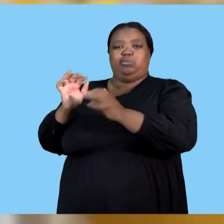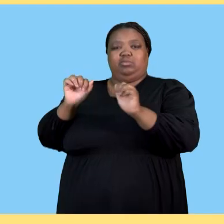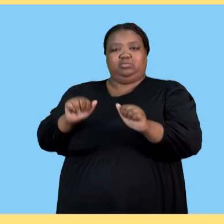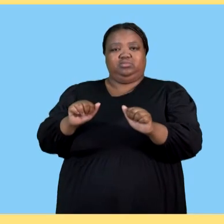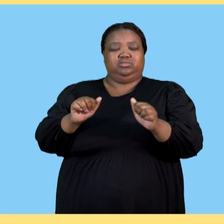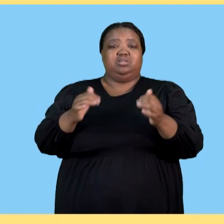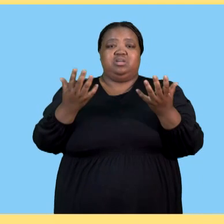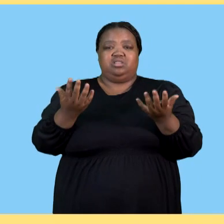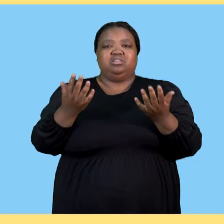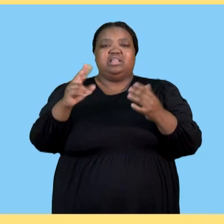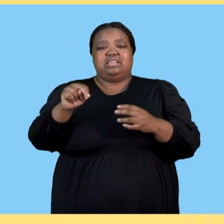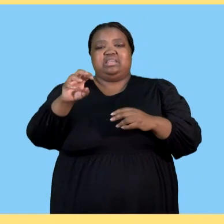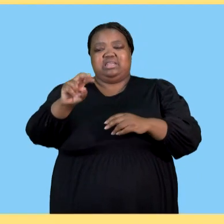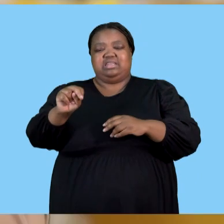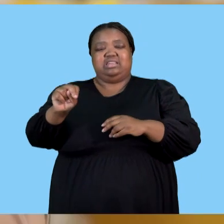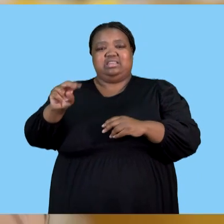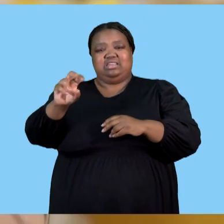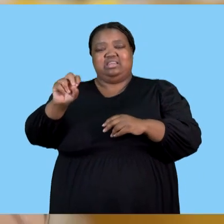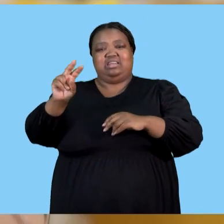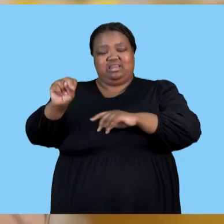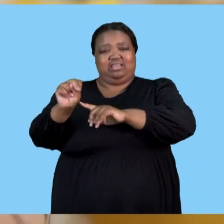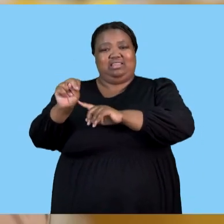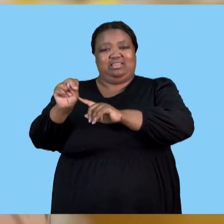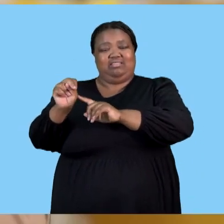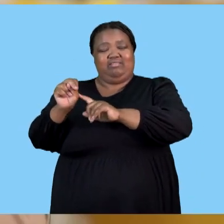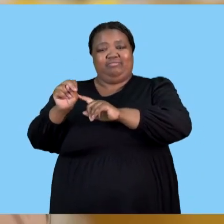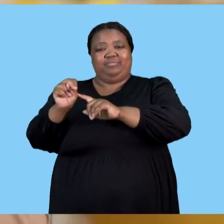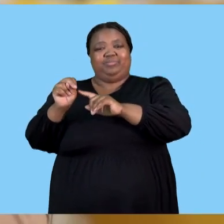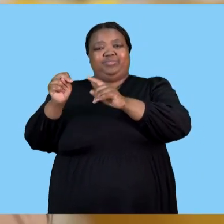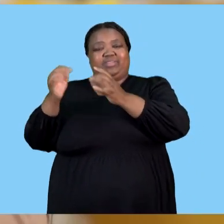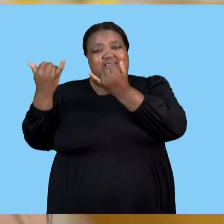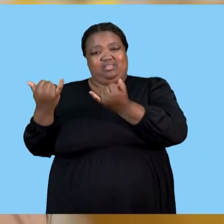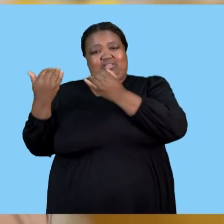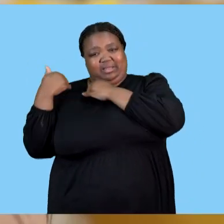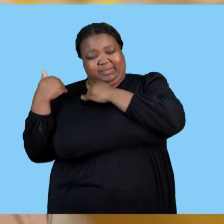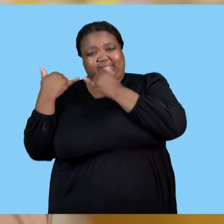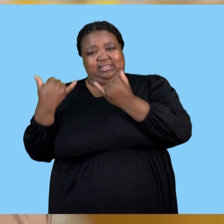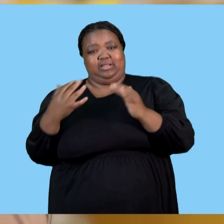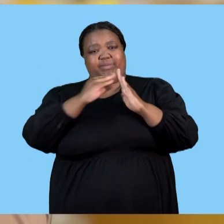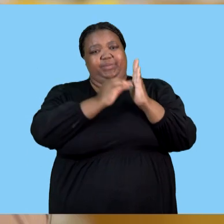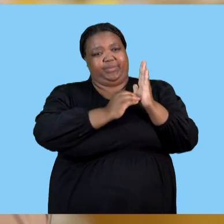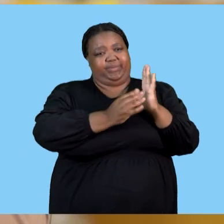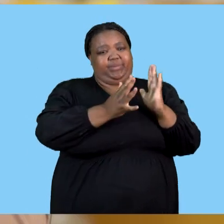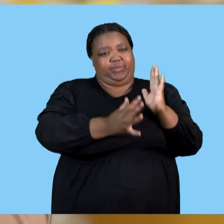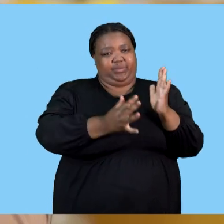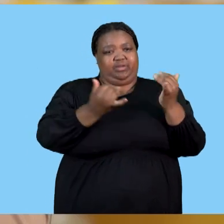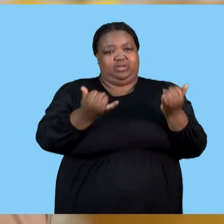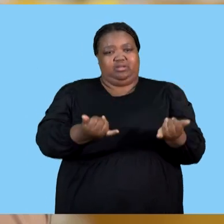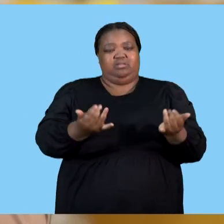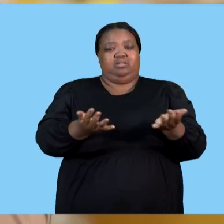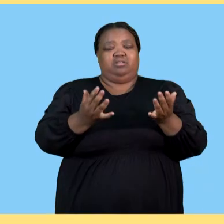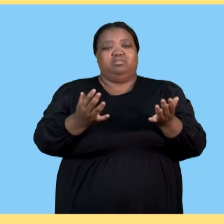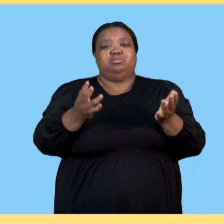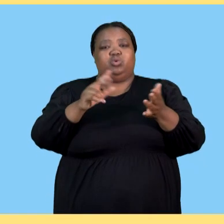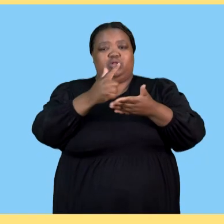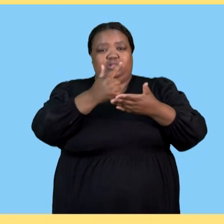do. There it is. Dear learners, this is how we would record our non-current liabilities. Remember that loan would show